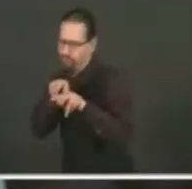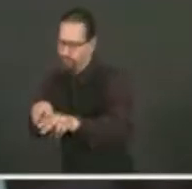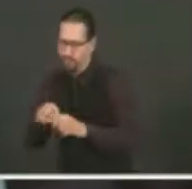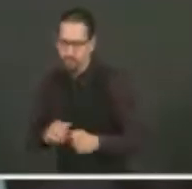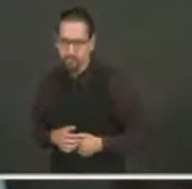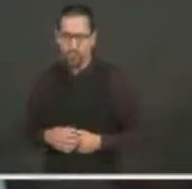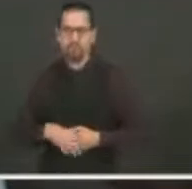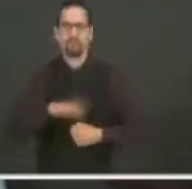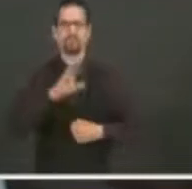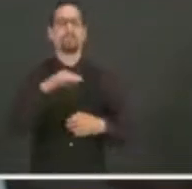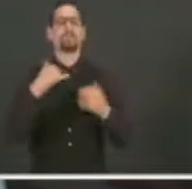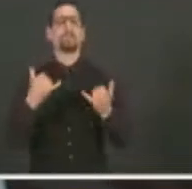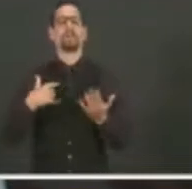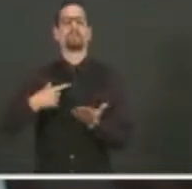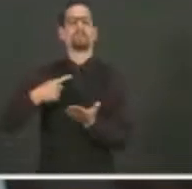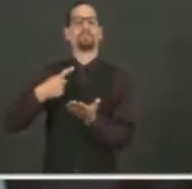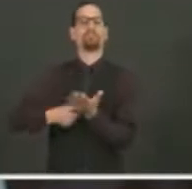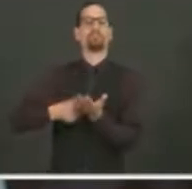So